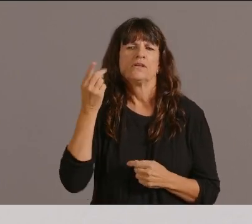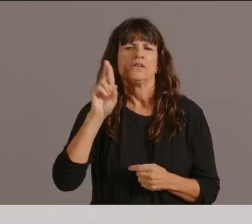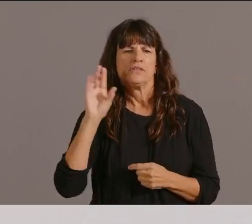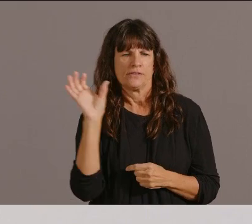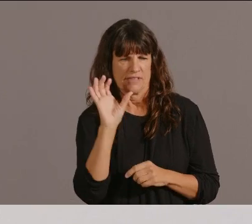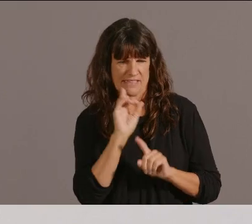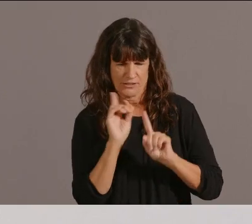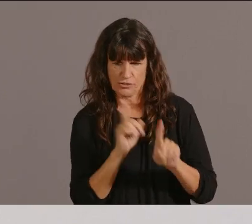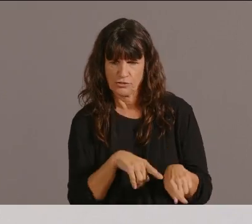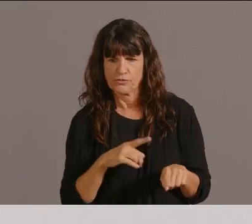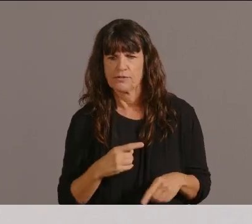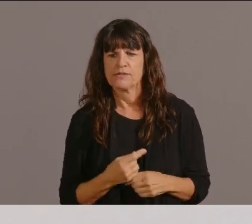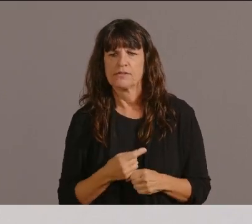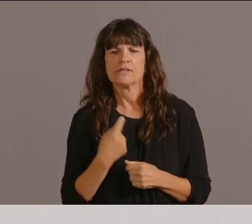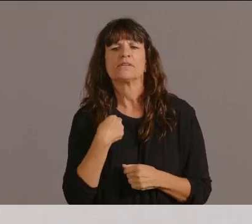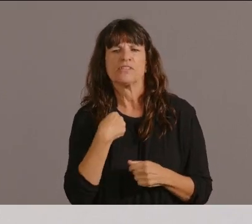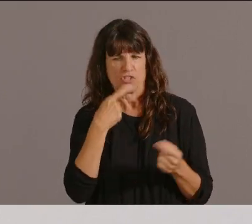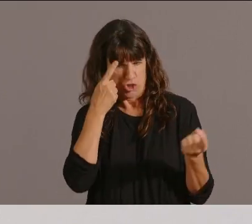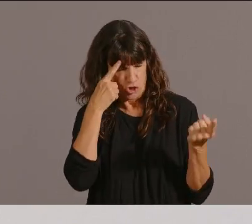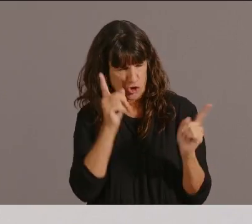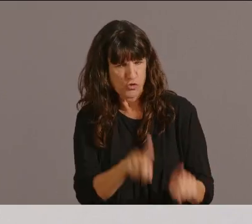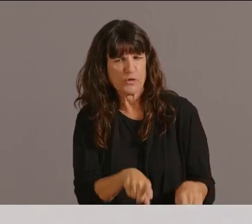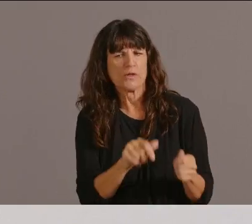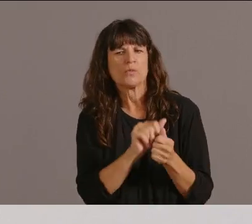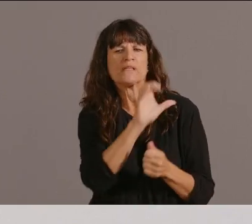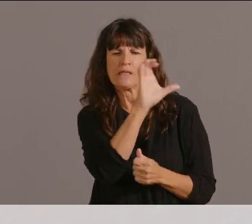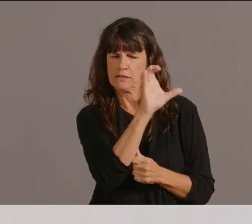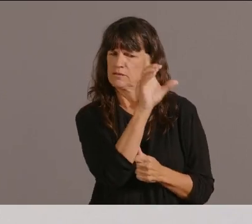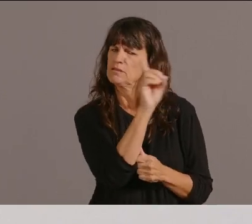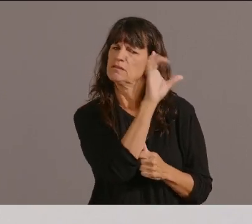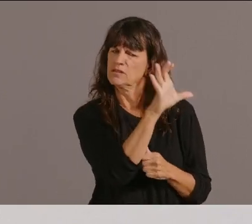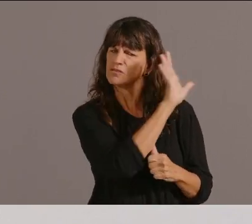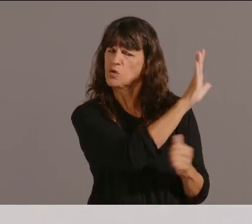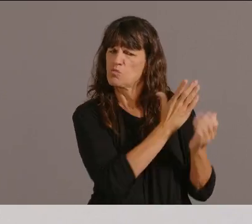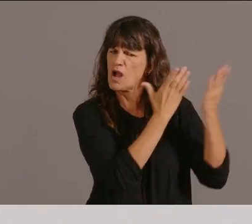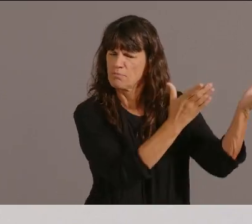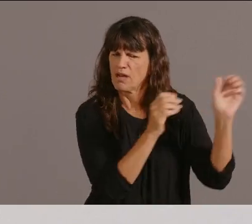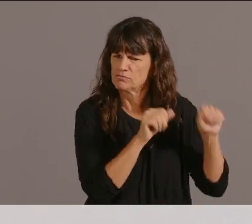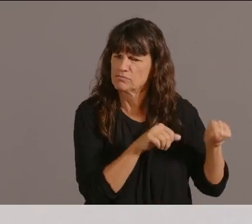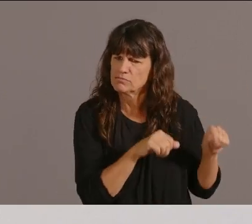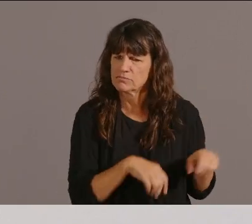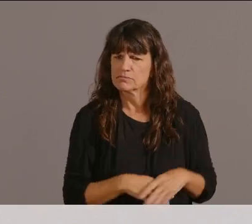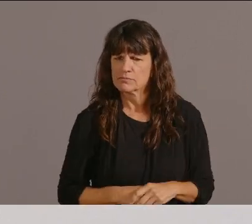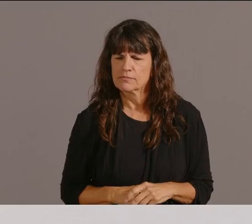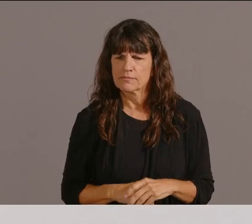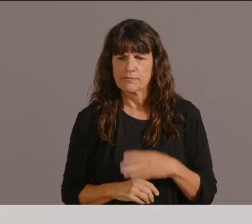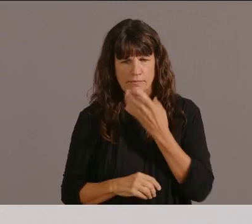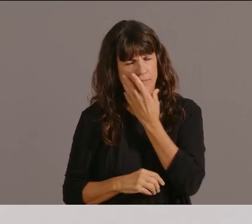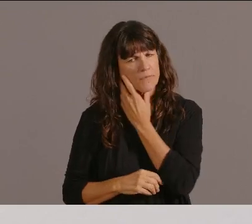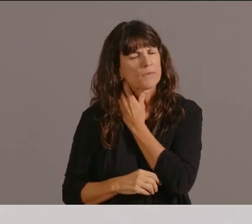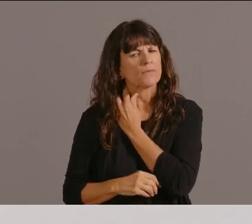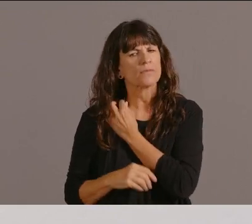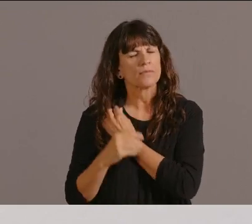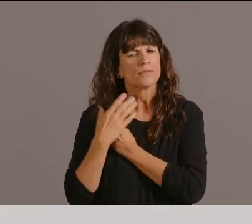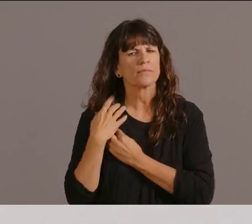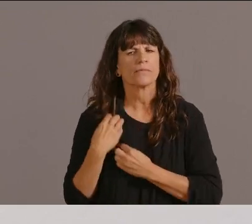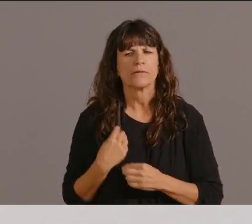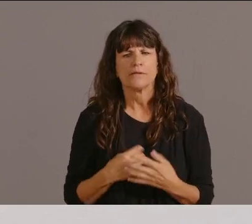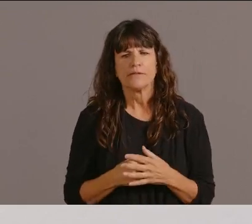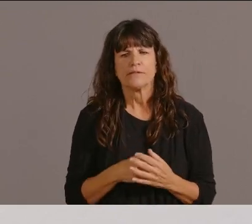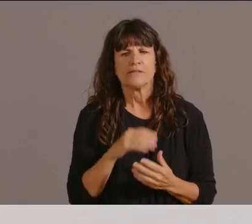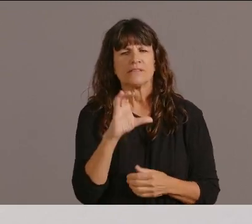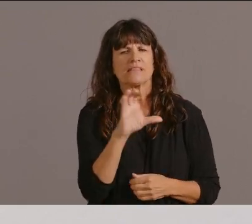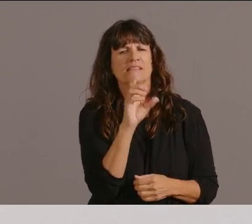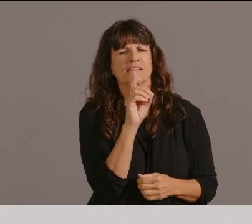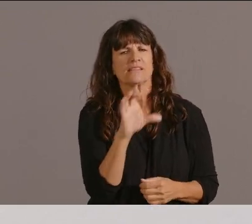we agree with the CDC recommendations. We've felt that in the same circumstances that they're allowing, people